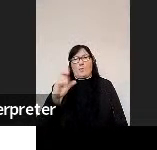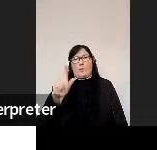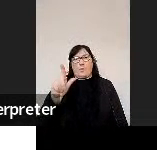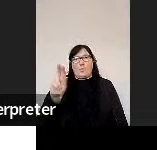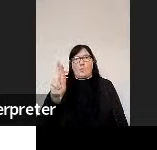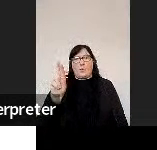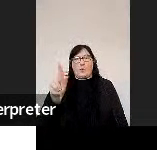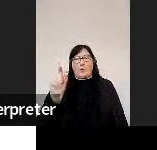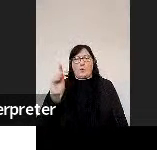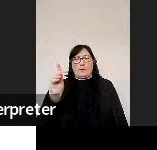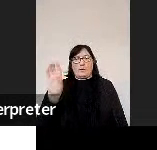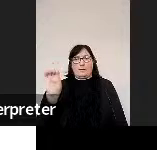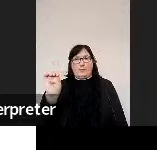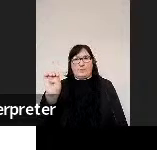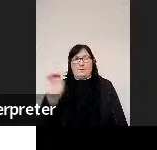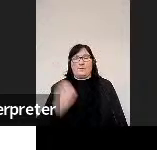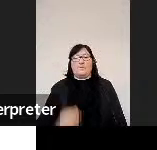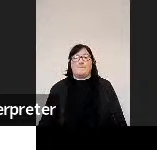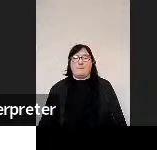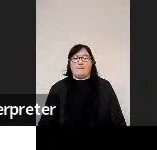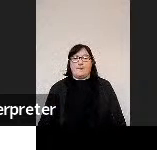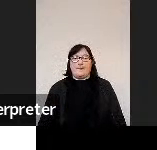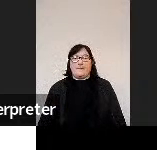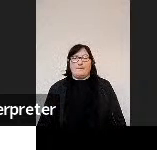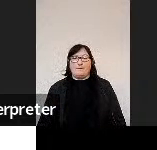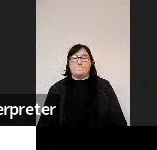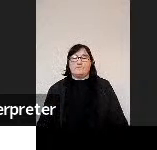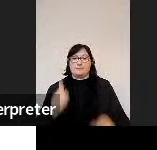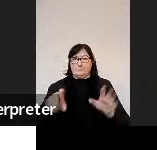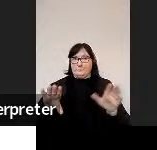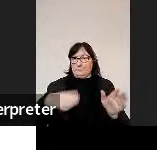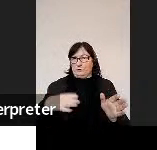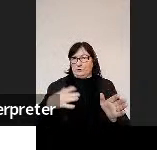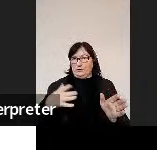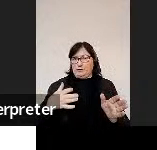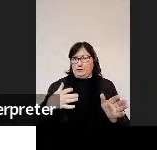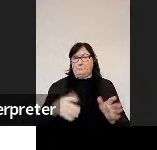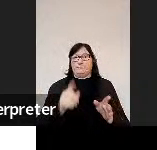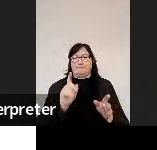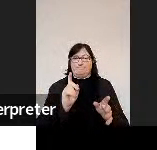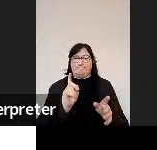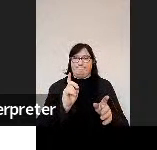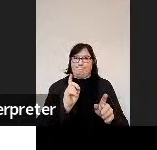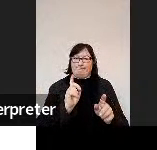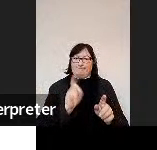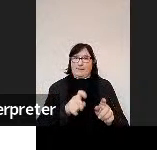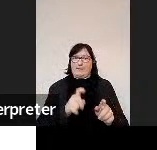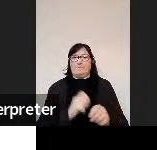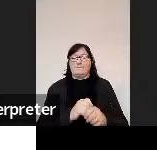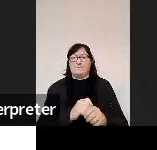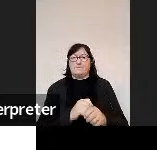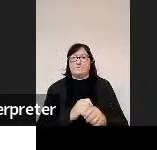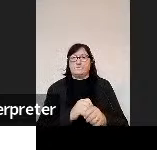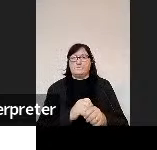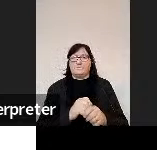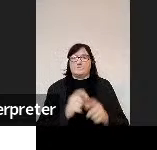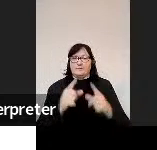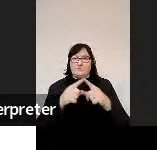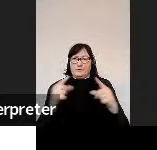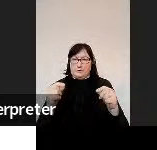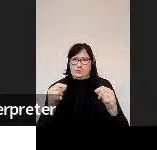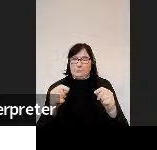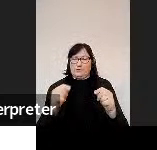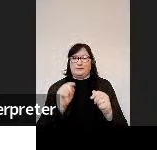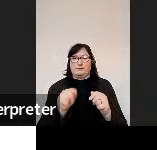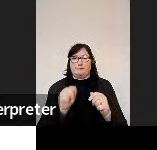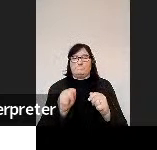And after you've clicked on the conclude button on the left-hand side, you would now see that for each of these sections, there